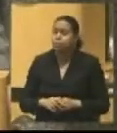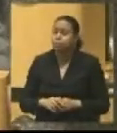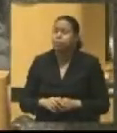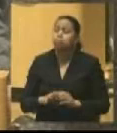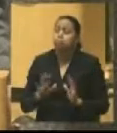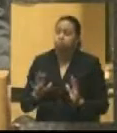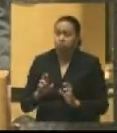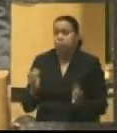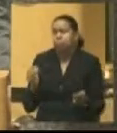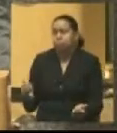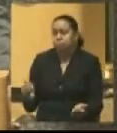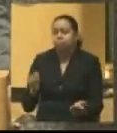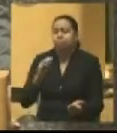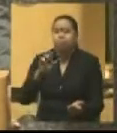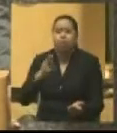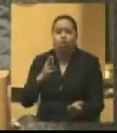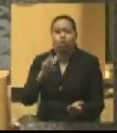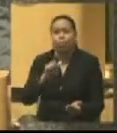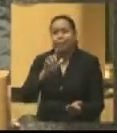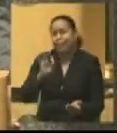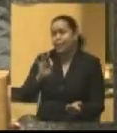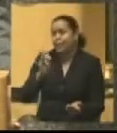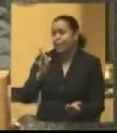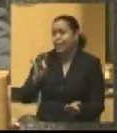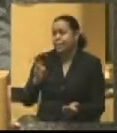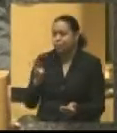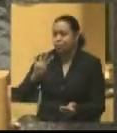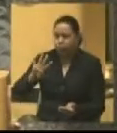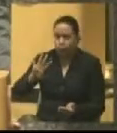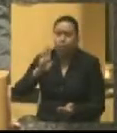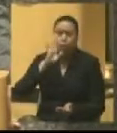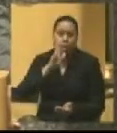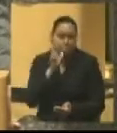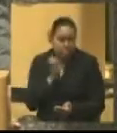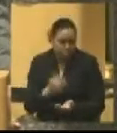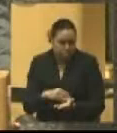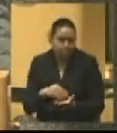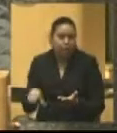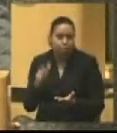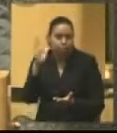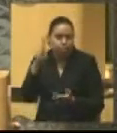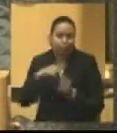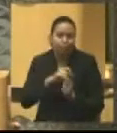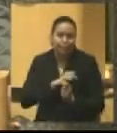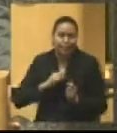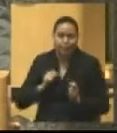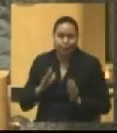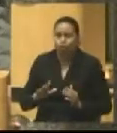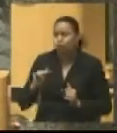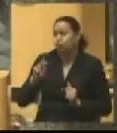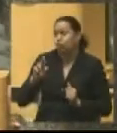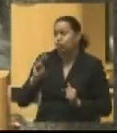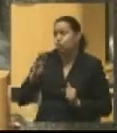But let's move ahead to March 29, 1864, and listen to a different kind of speech. This one given by Senator Lyman Trumbull as